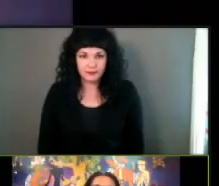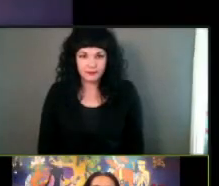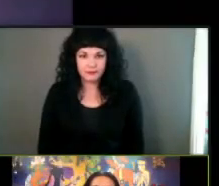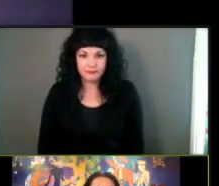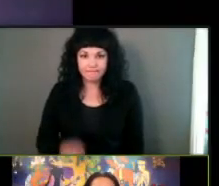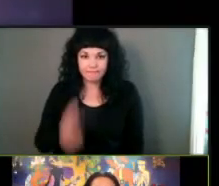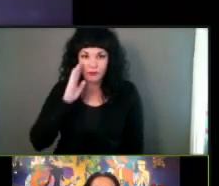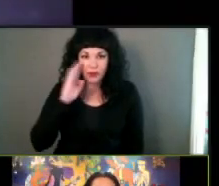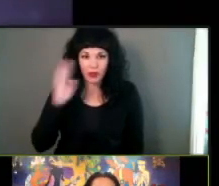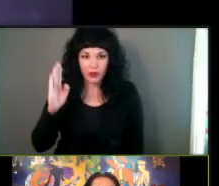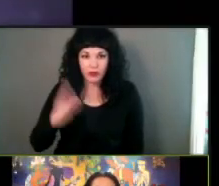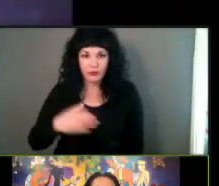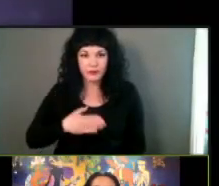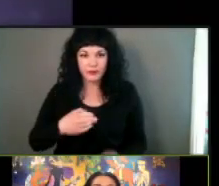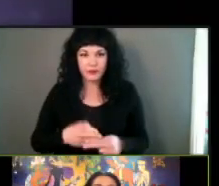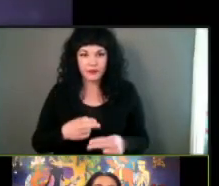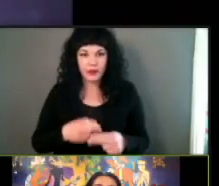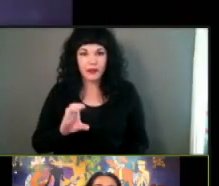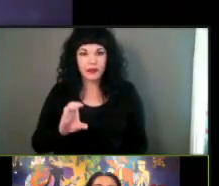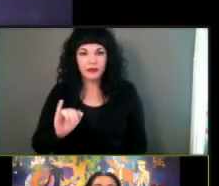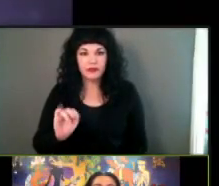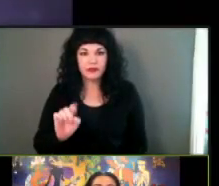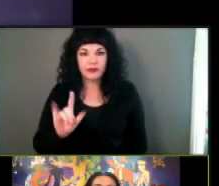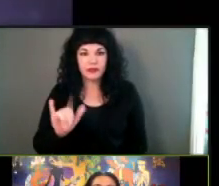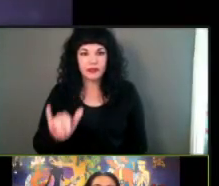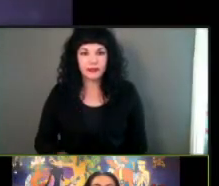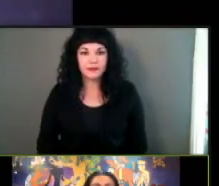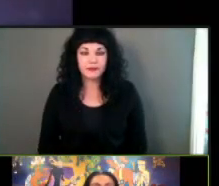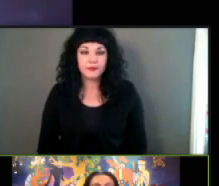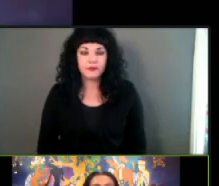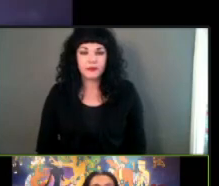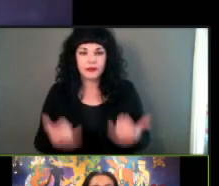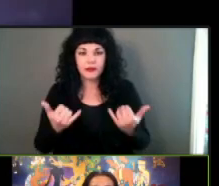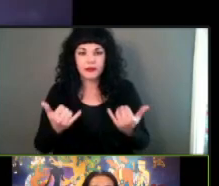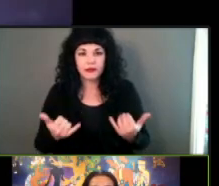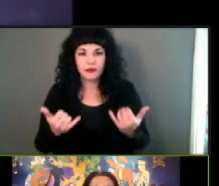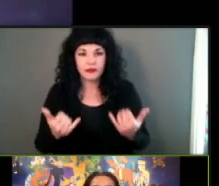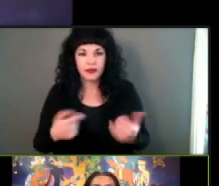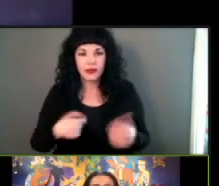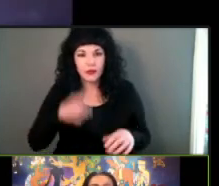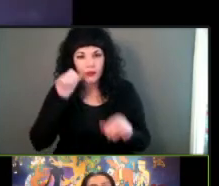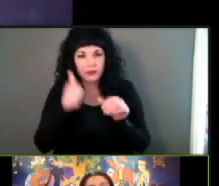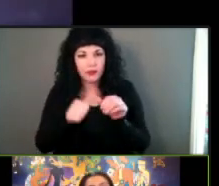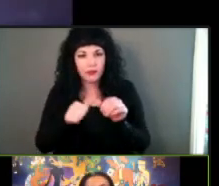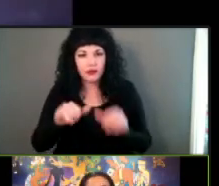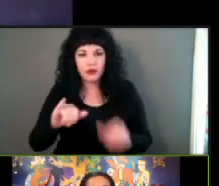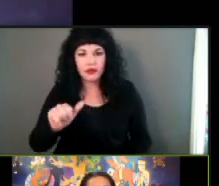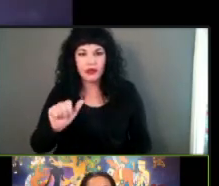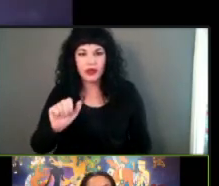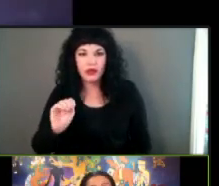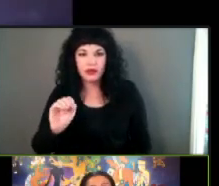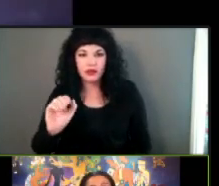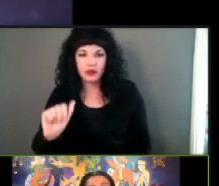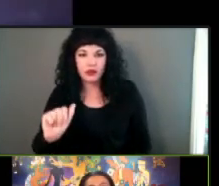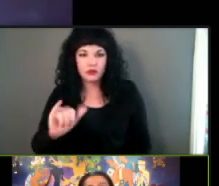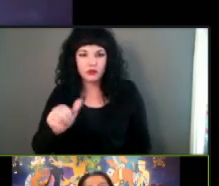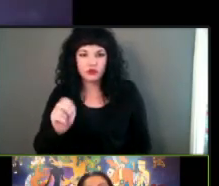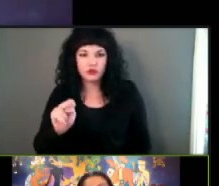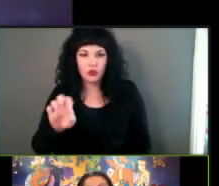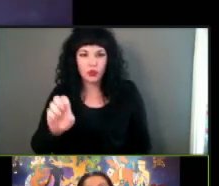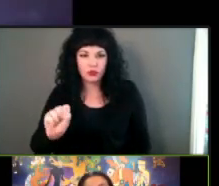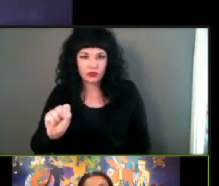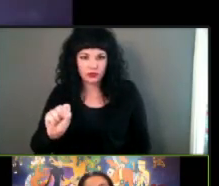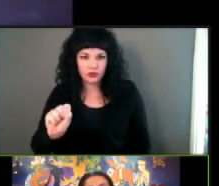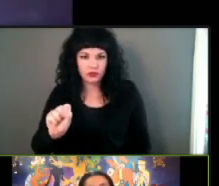Hello, my name is Cindy, and today I remember Ayanna Jones. Ayanna was shot in